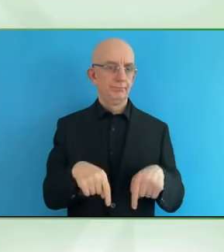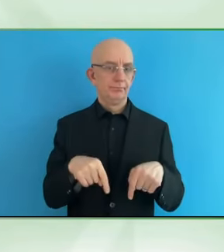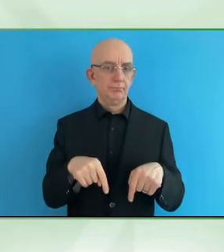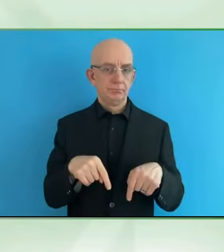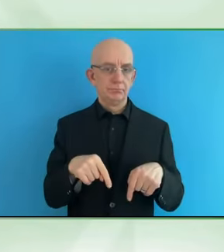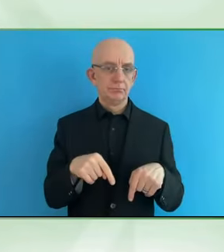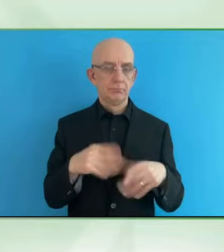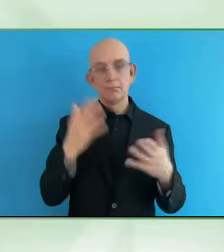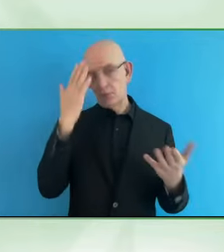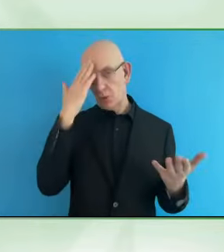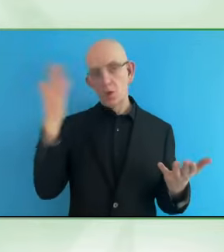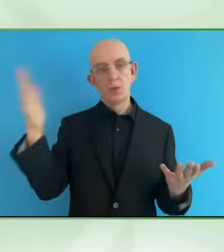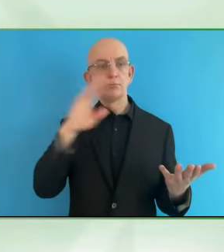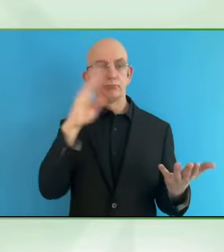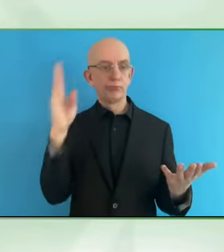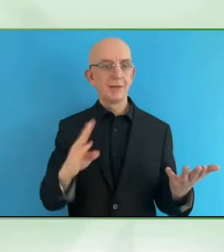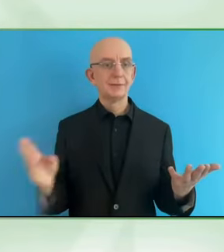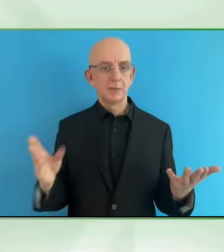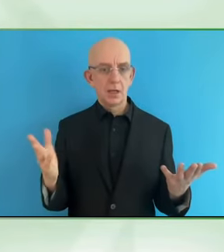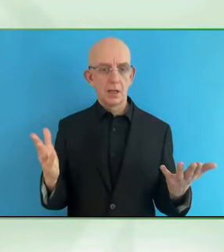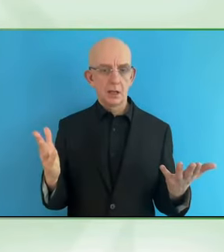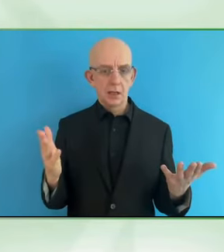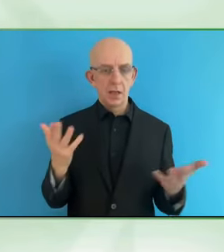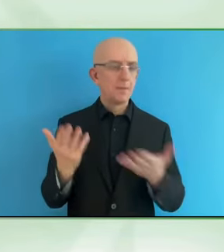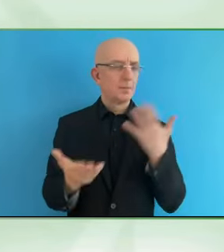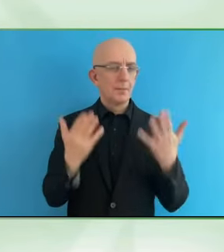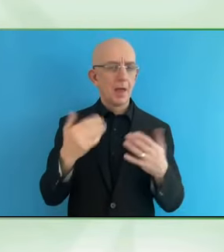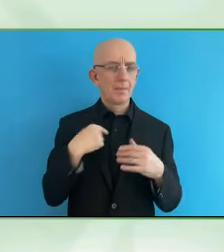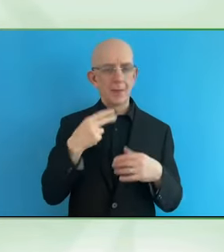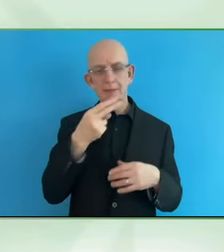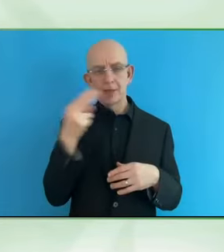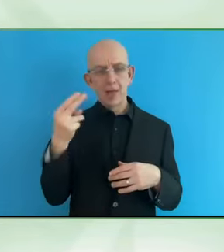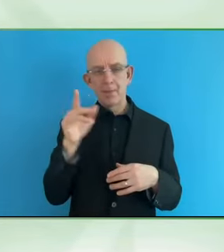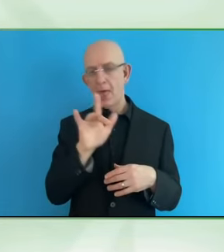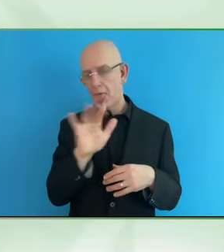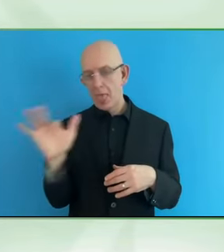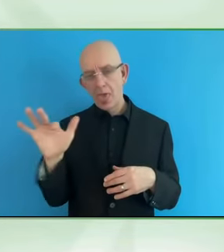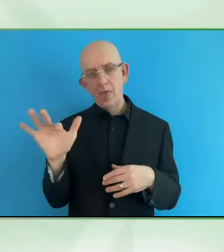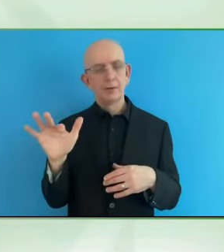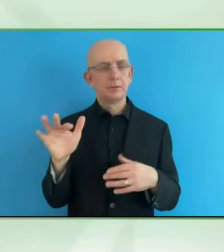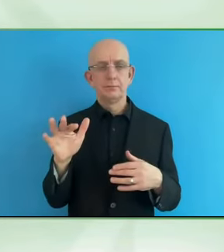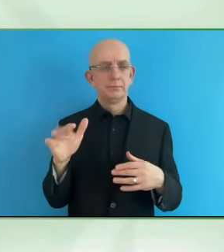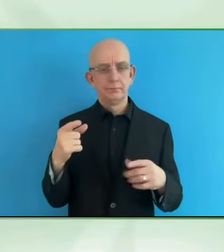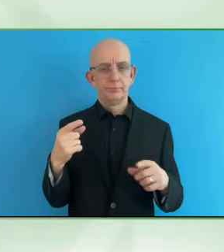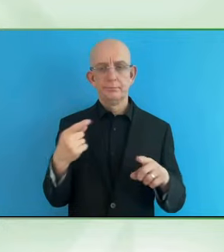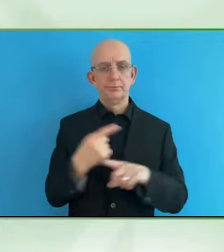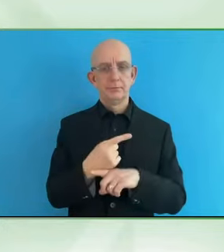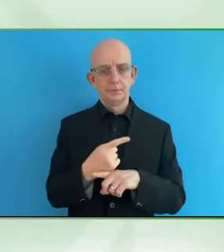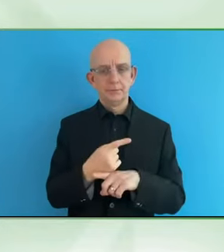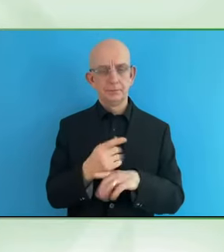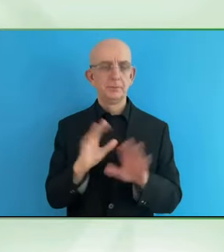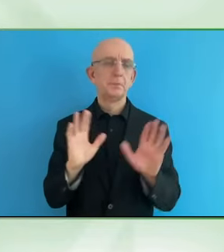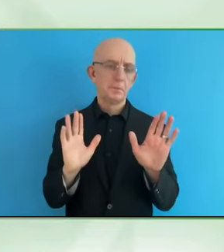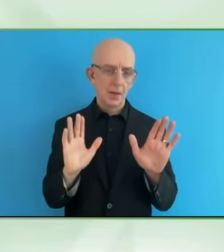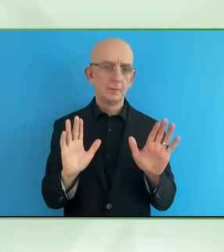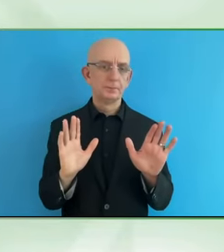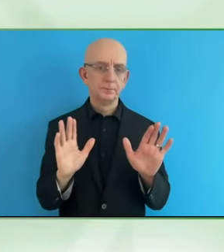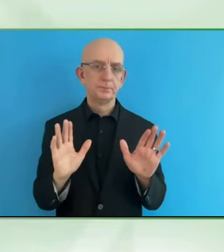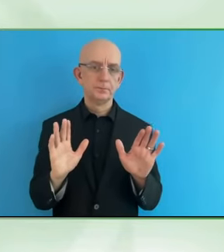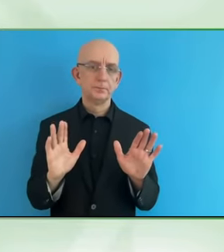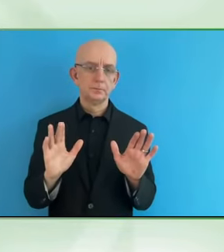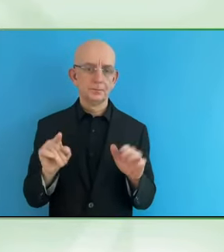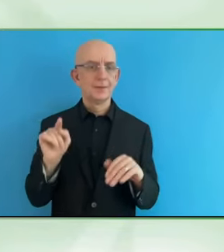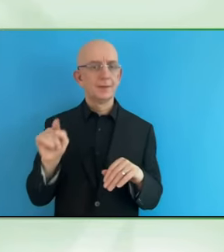Jo Clemente, has been working to include children with disability, with children with intellectual impairments into